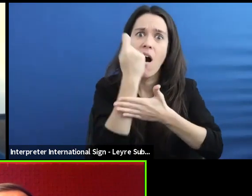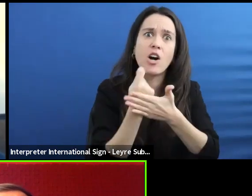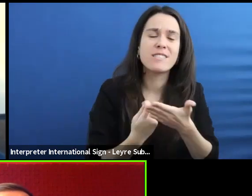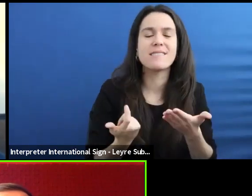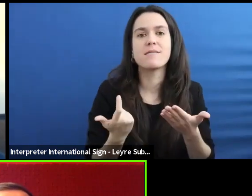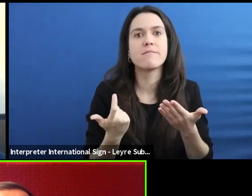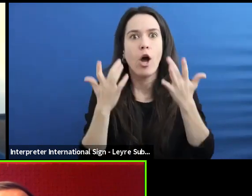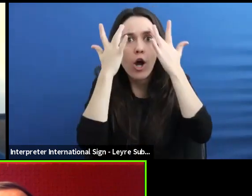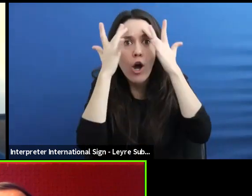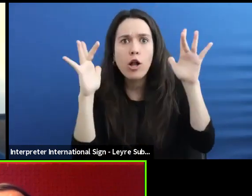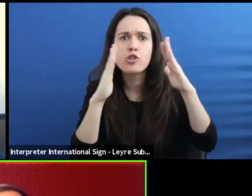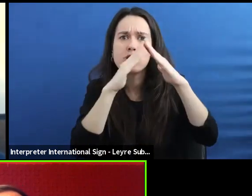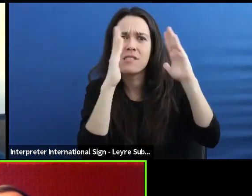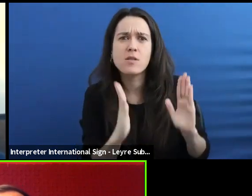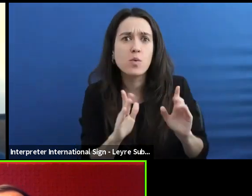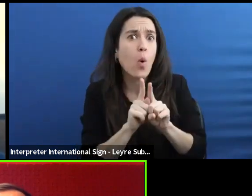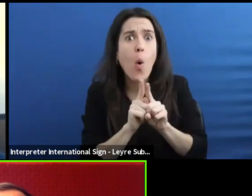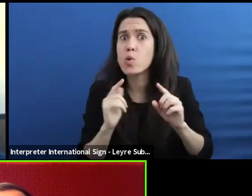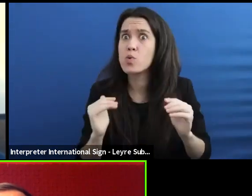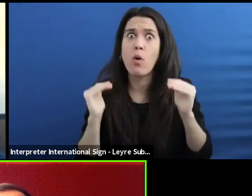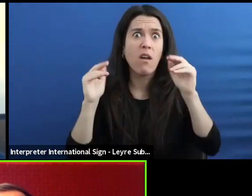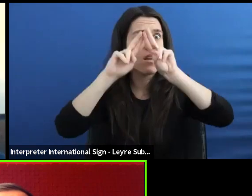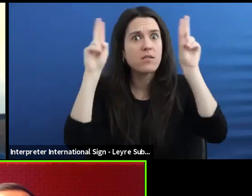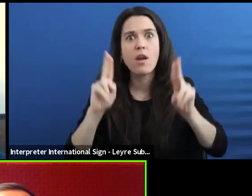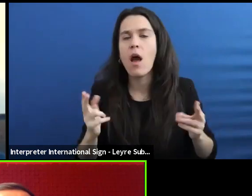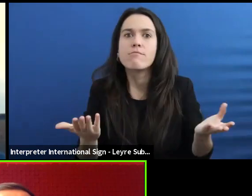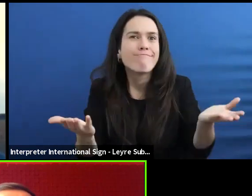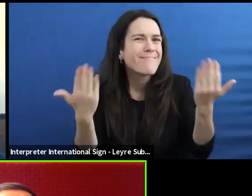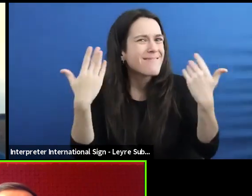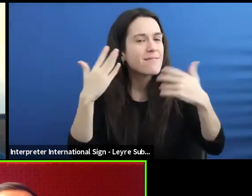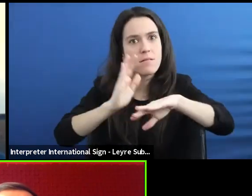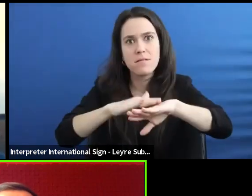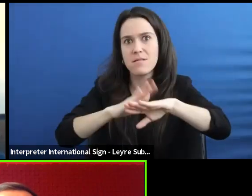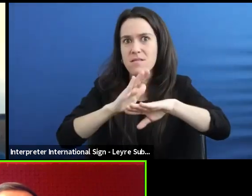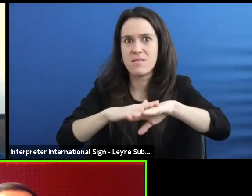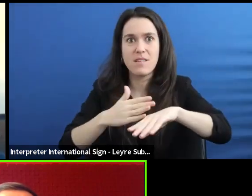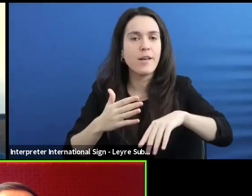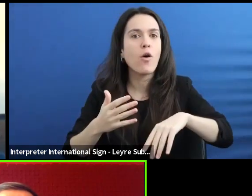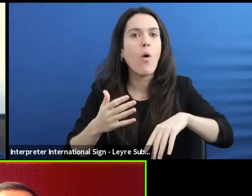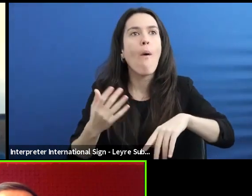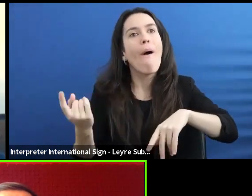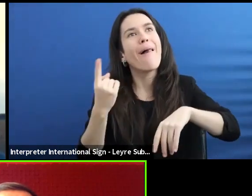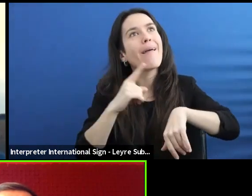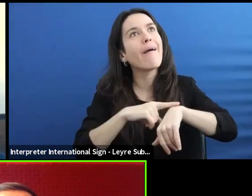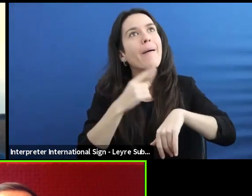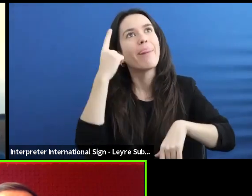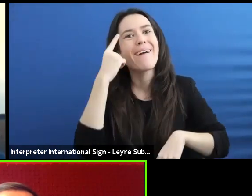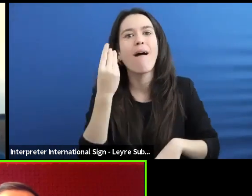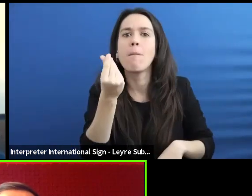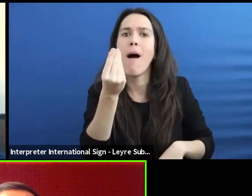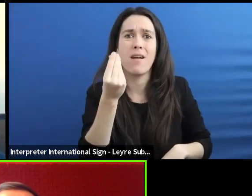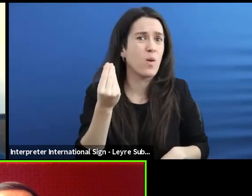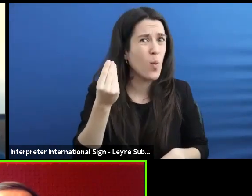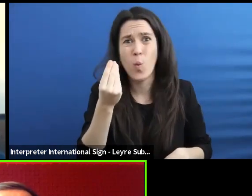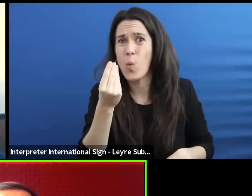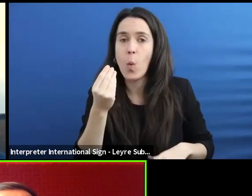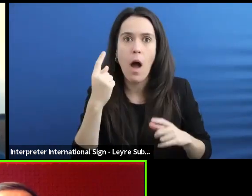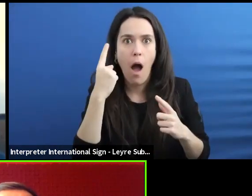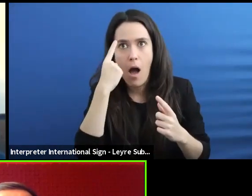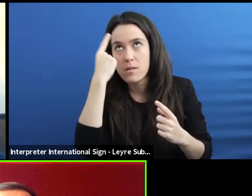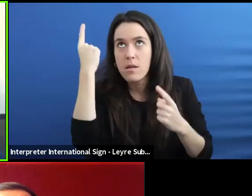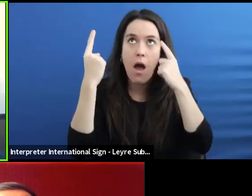very much, but also on an international level to get involved, because it's not only a matter of money, it's a matter of ideas. And so if you have an idea,